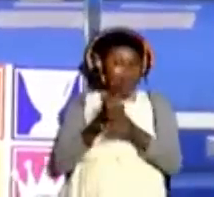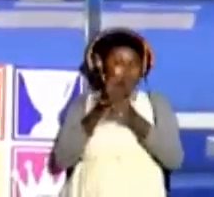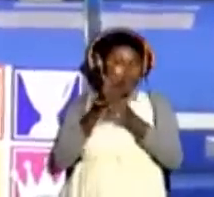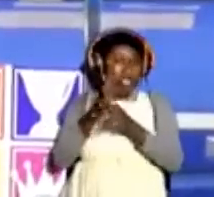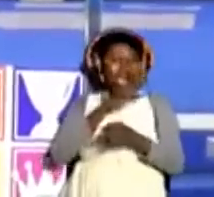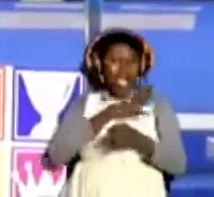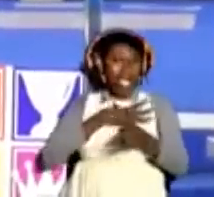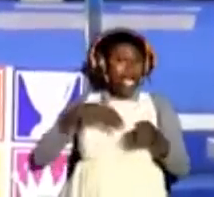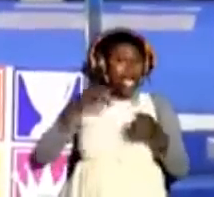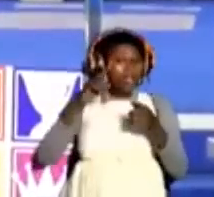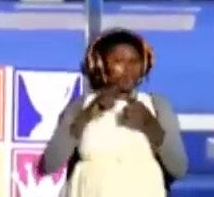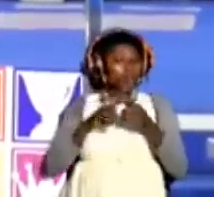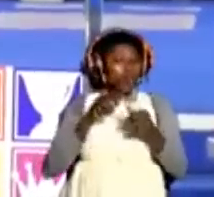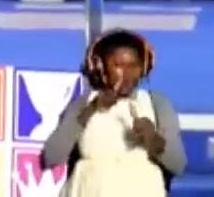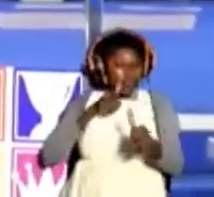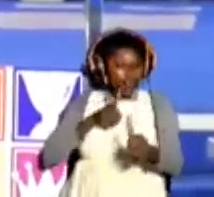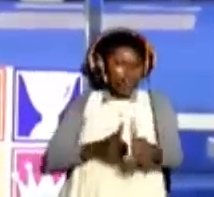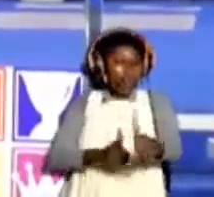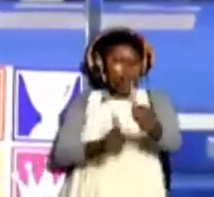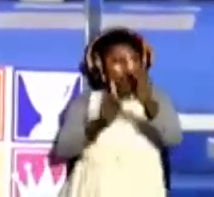mark every instruction,